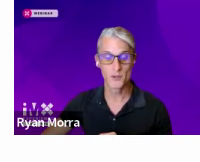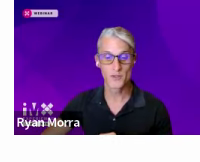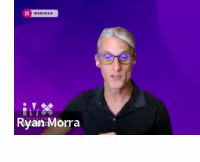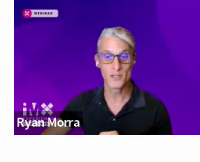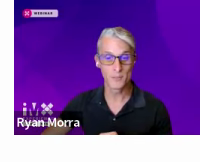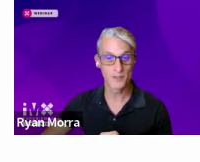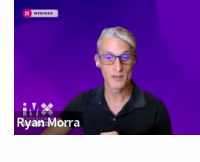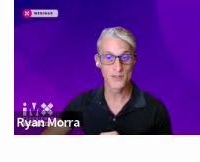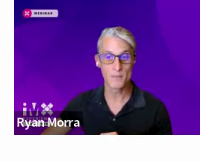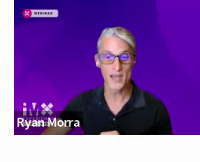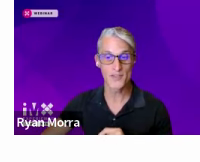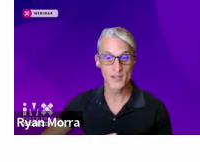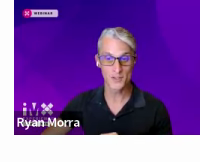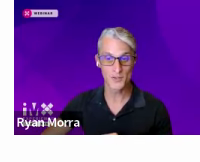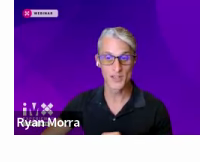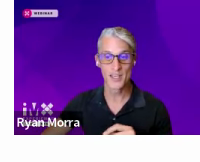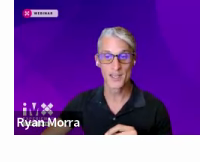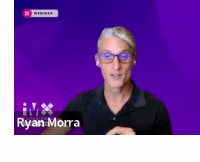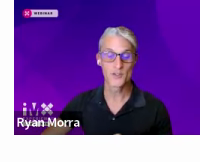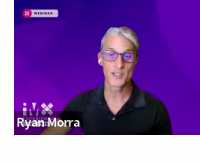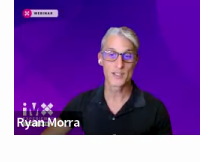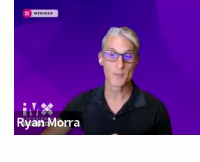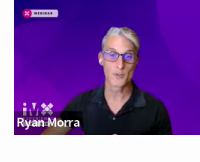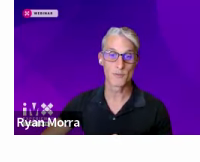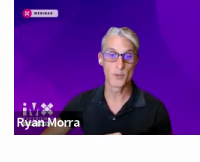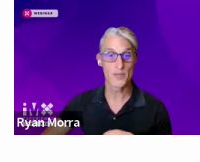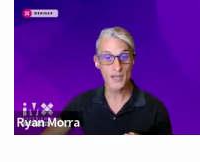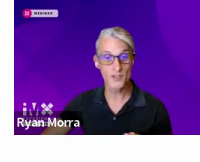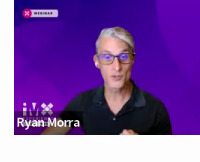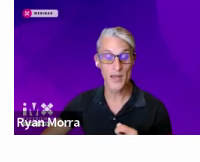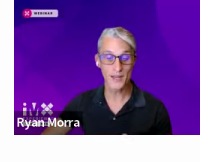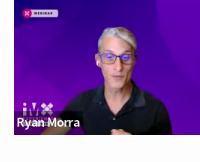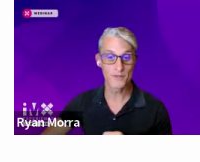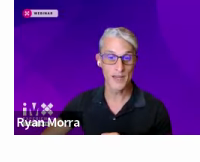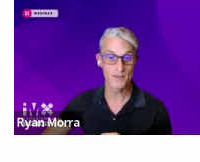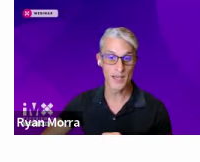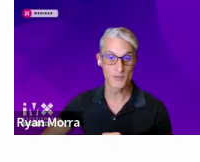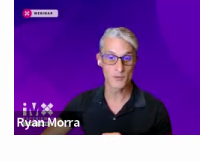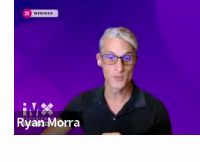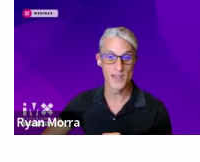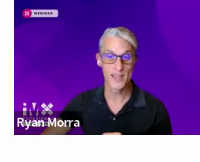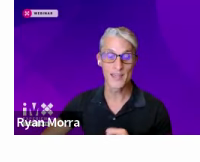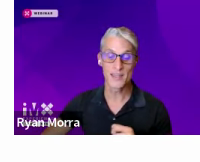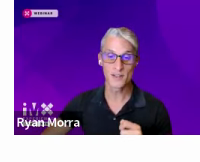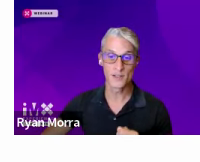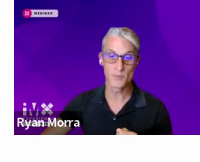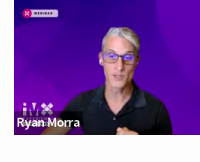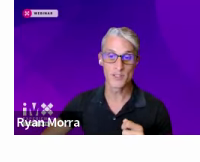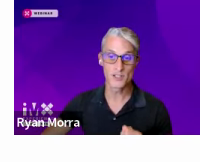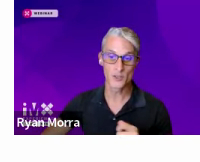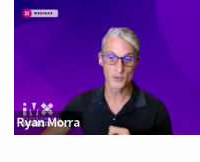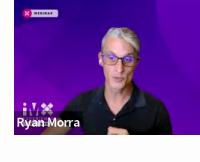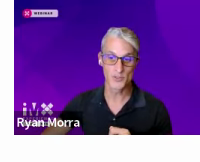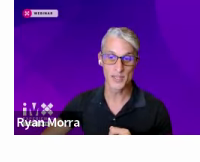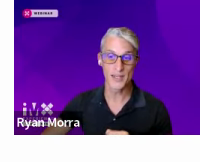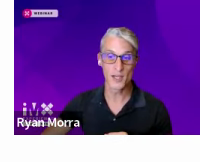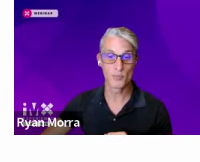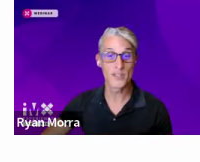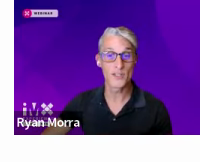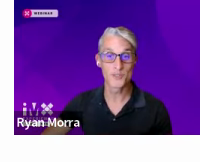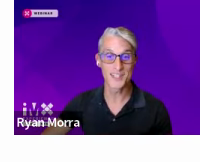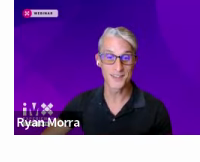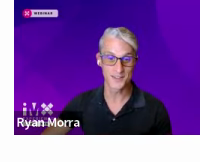shift our focus to manipulatives in math centers. You'll see examples from both K2 and 3-5 classrooms and get a glimpse of additional tools